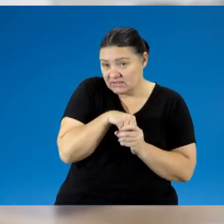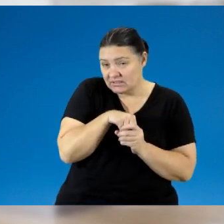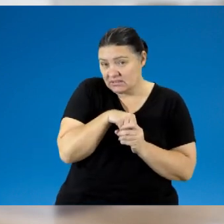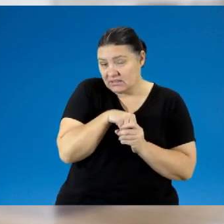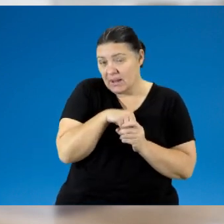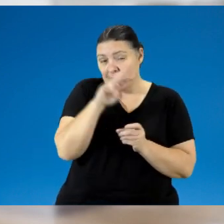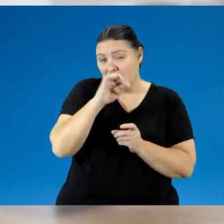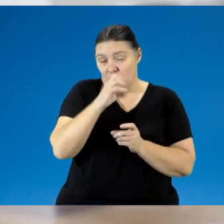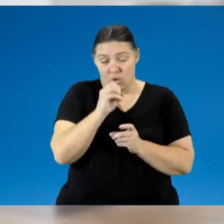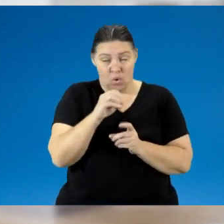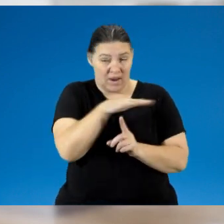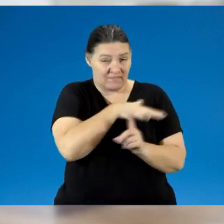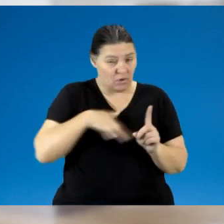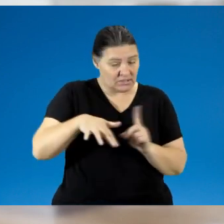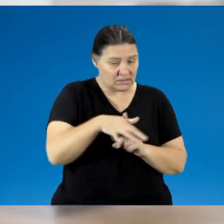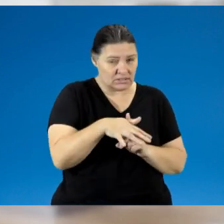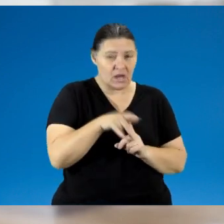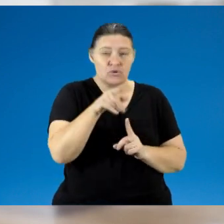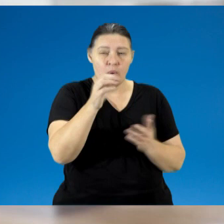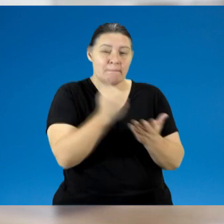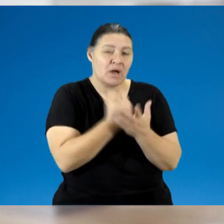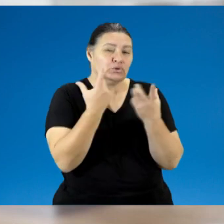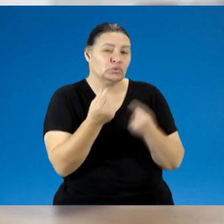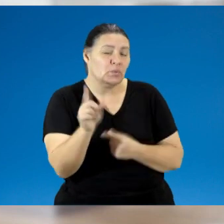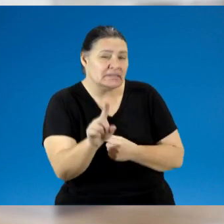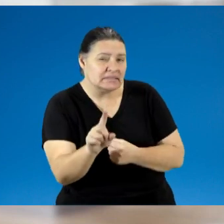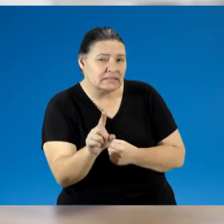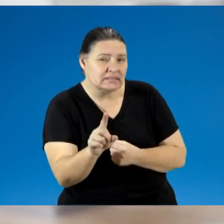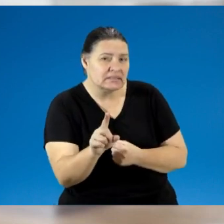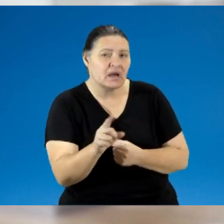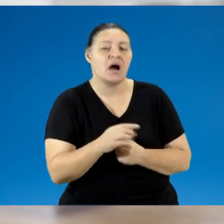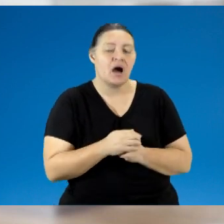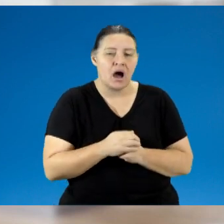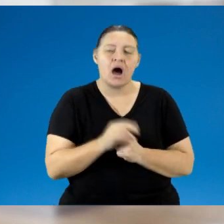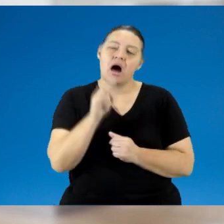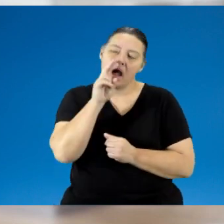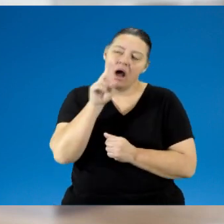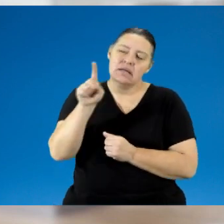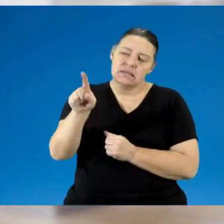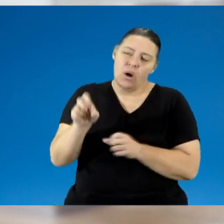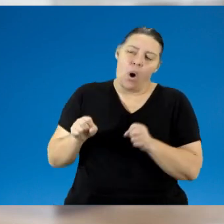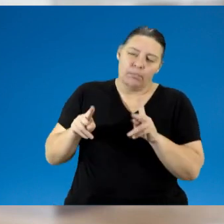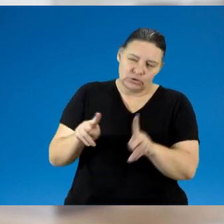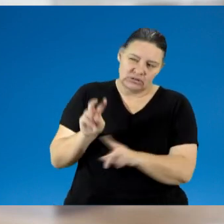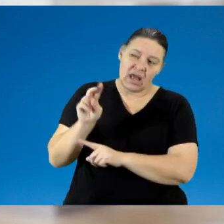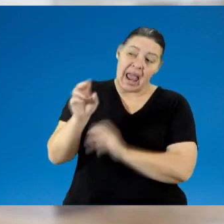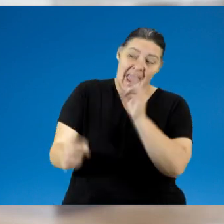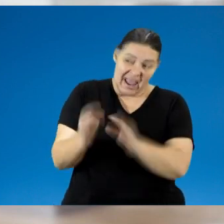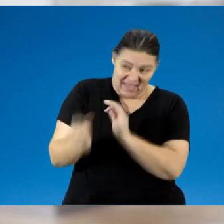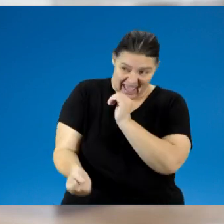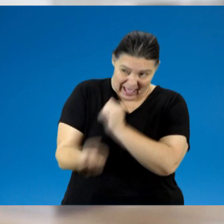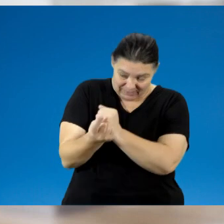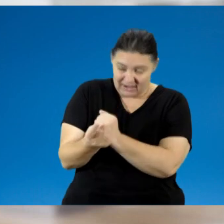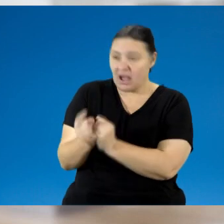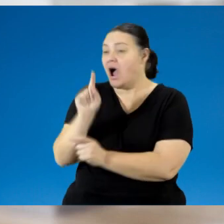in the macro environment, we're obviously going to do what? We can be able to predict opportunities. We can be